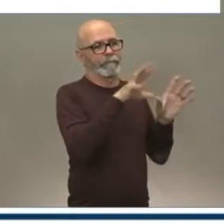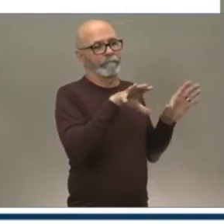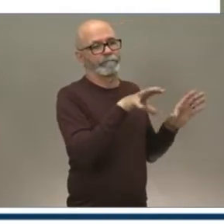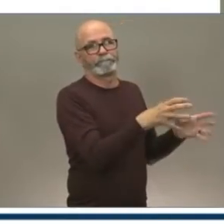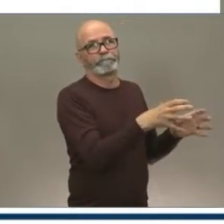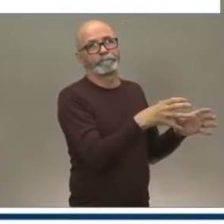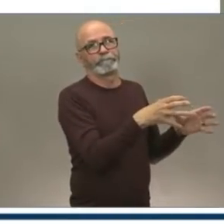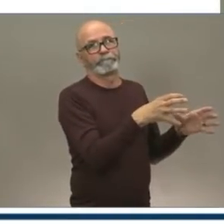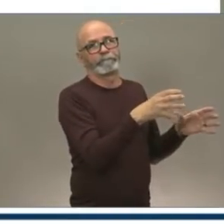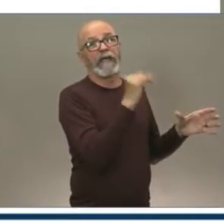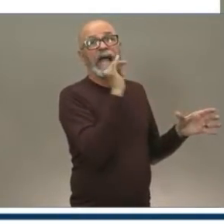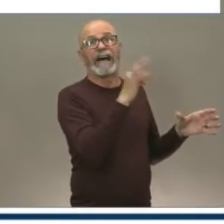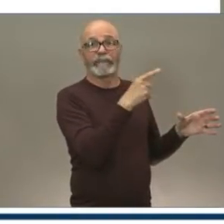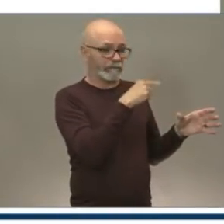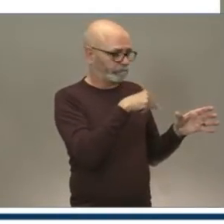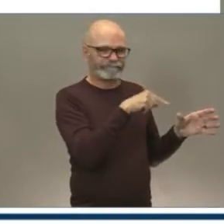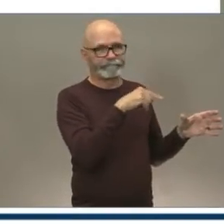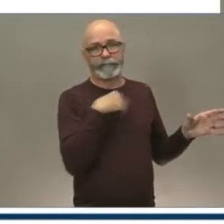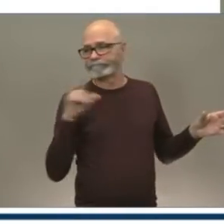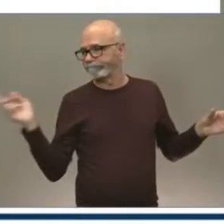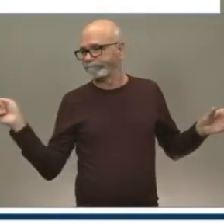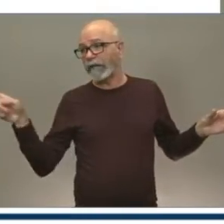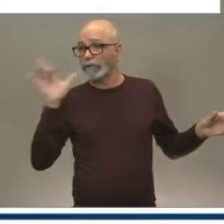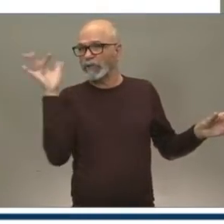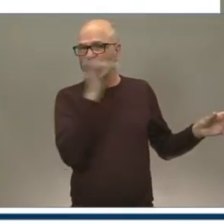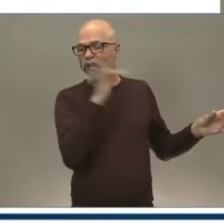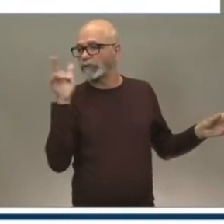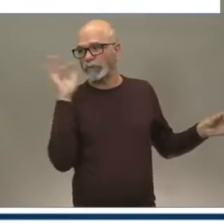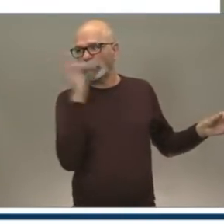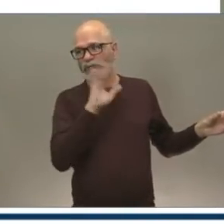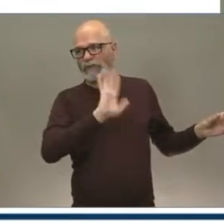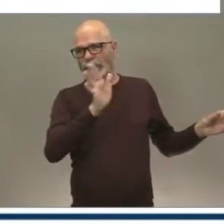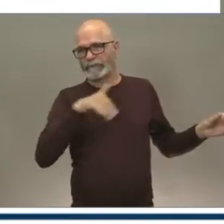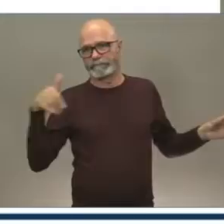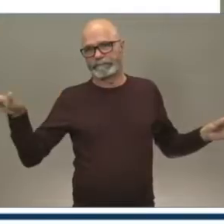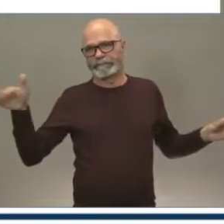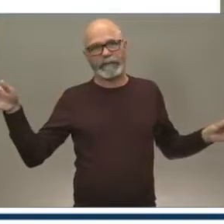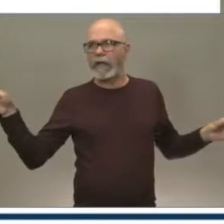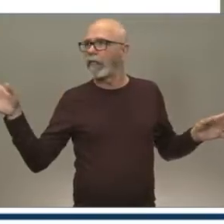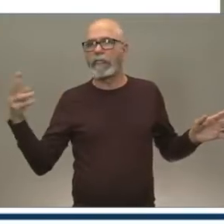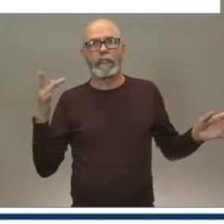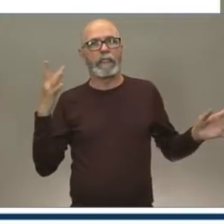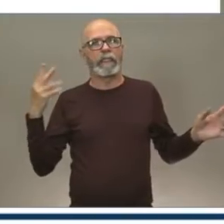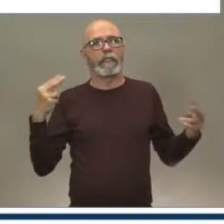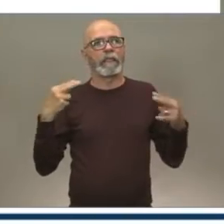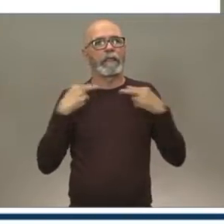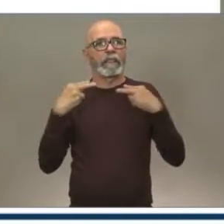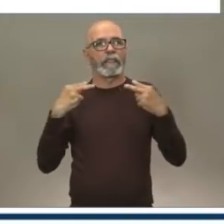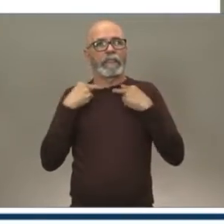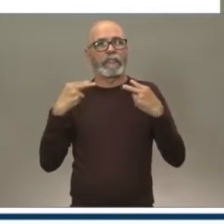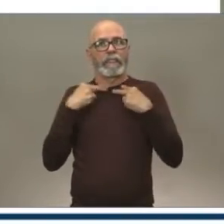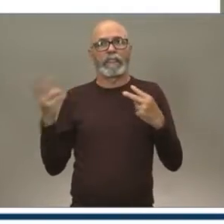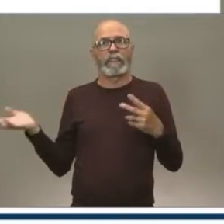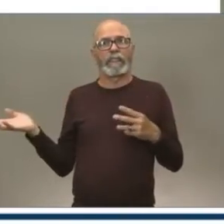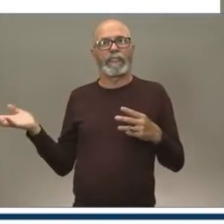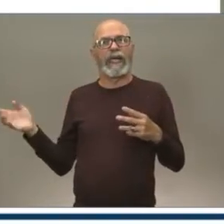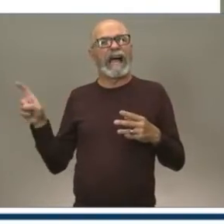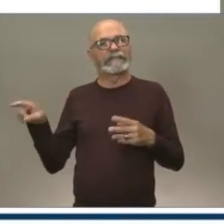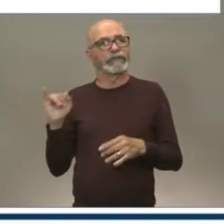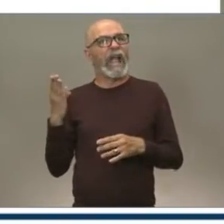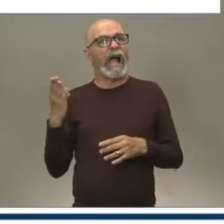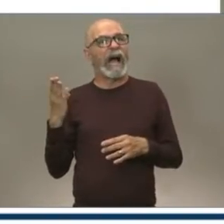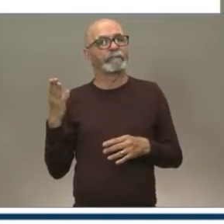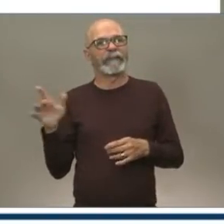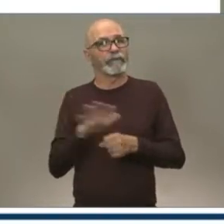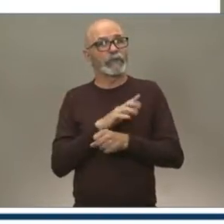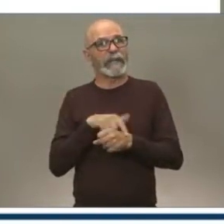the individuals, because many of them work in multiple places, because that's how they put together a full-time job. To support their family, but